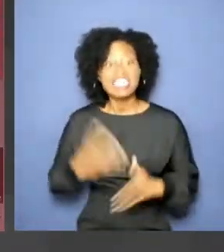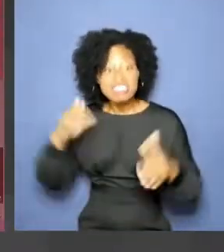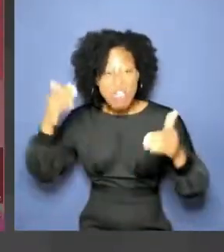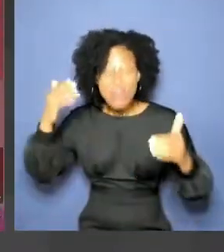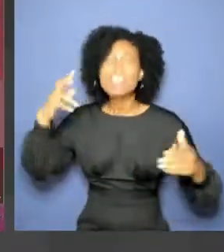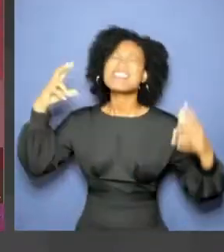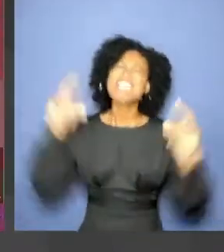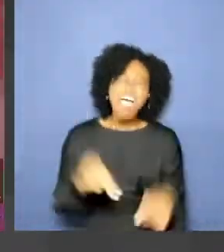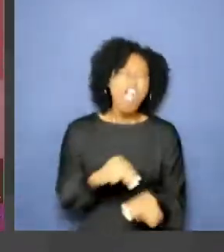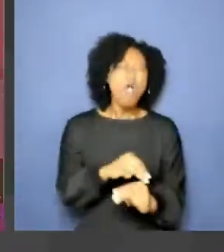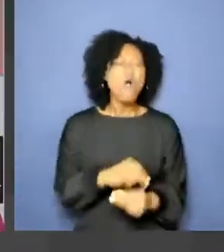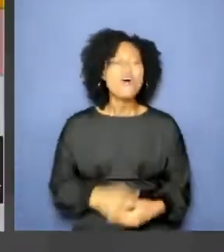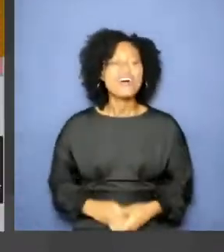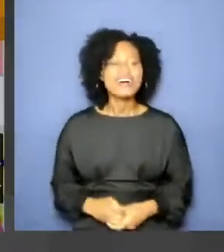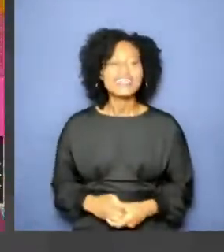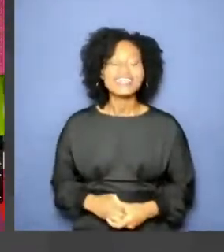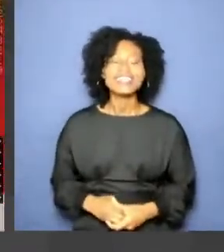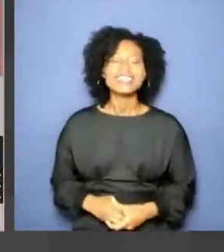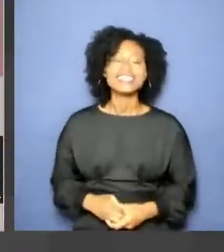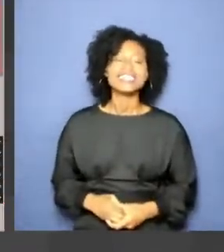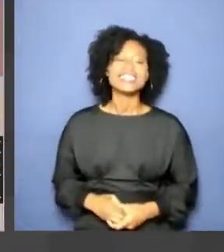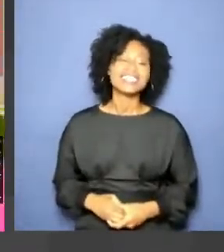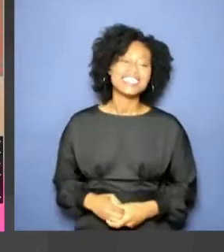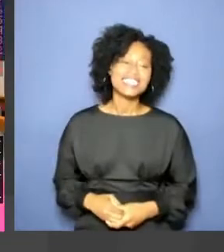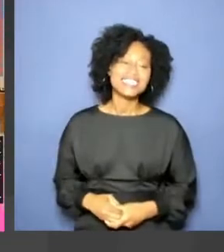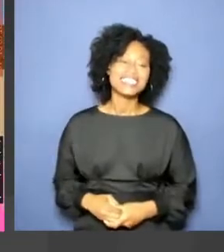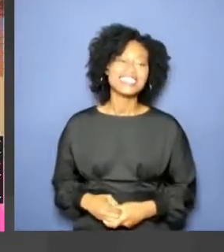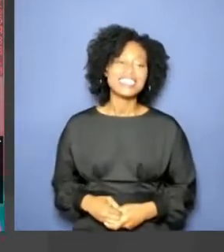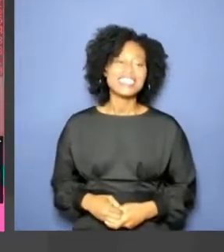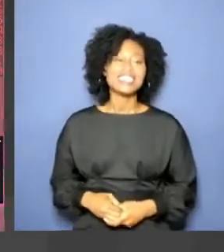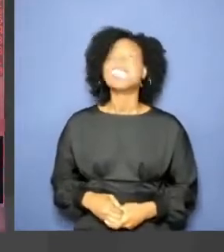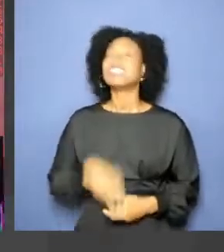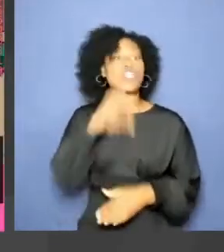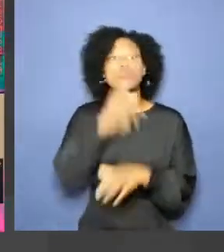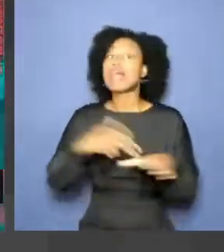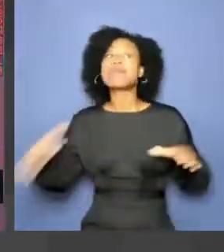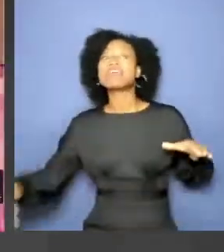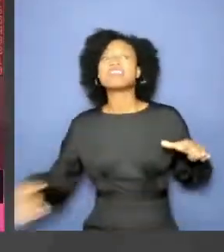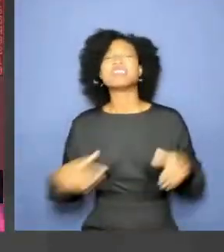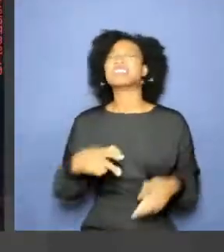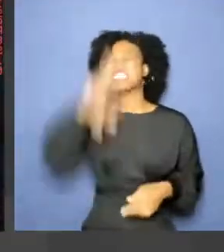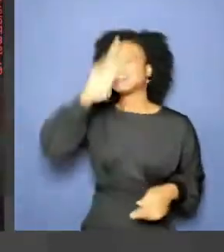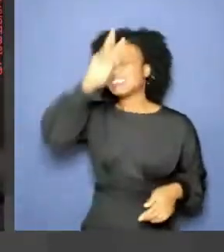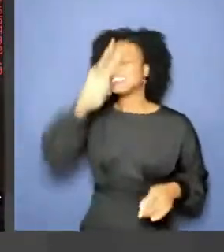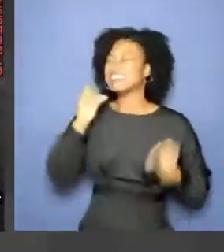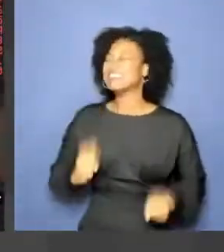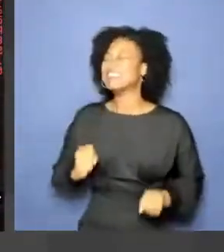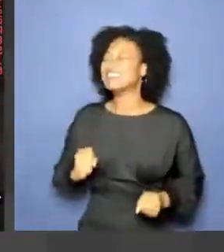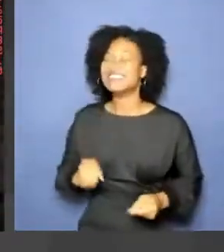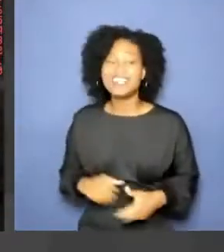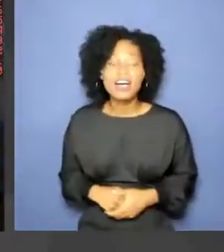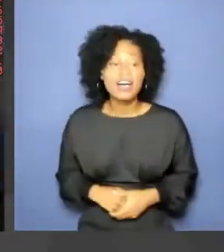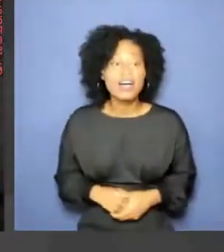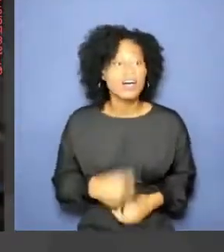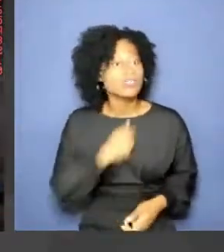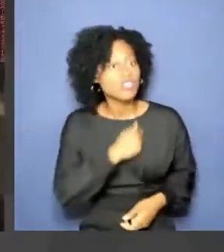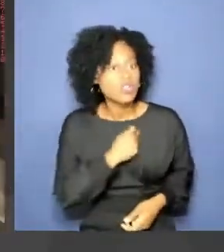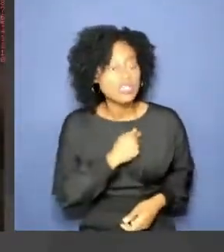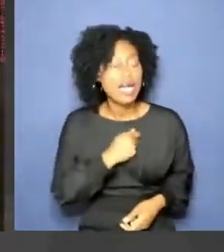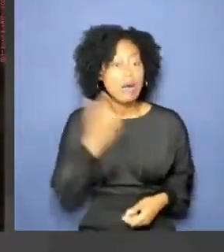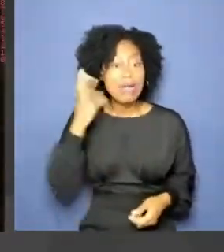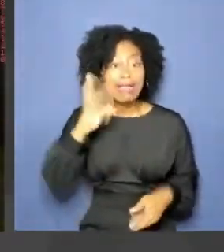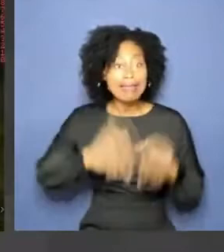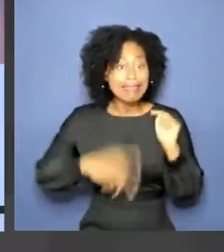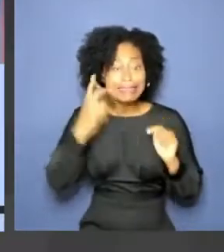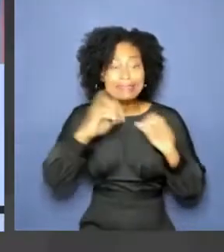Seconds. People would knock me off, you stupid stids! sorry. Oh God, I can't see anything.